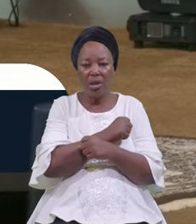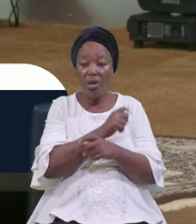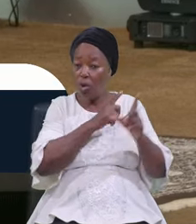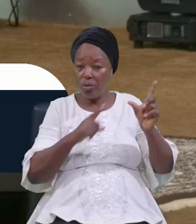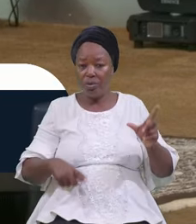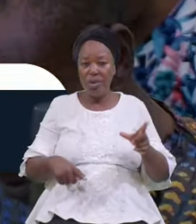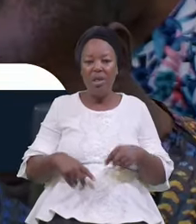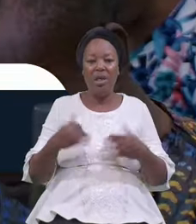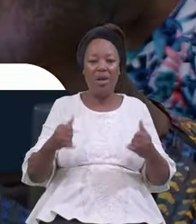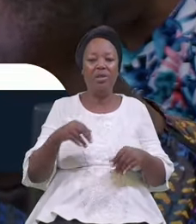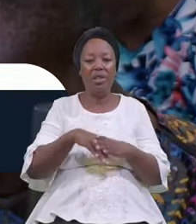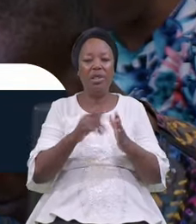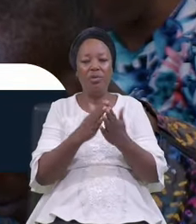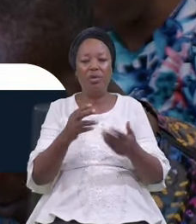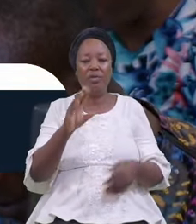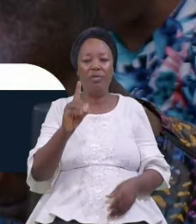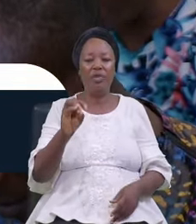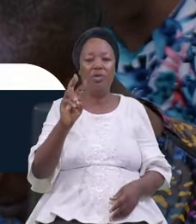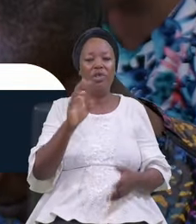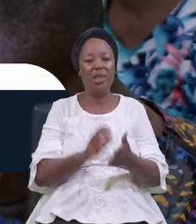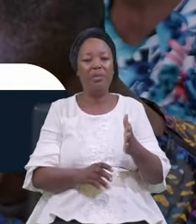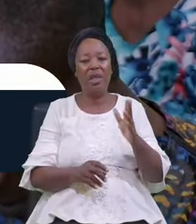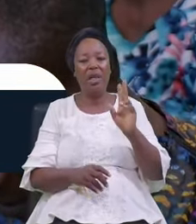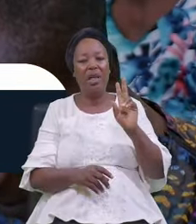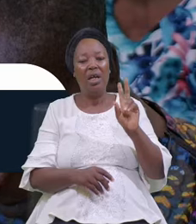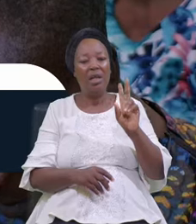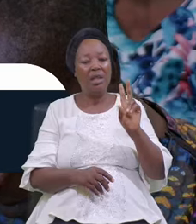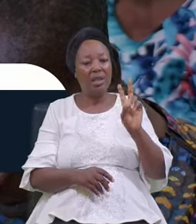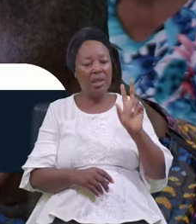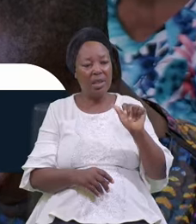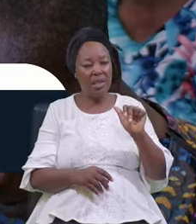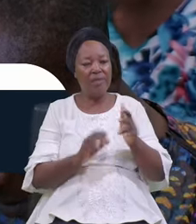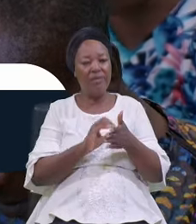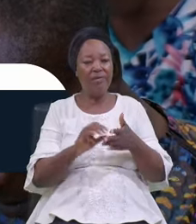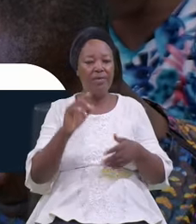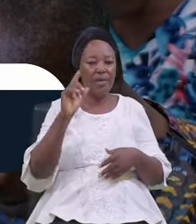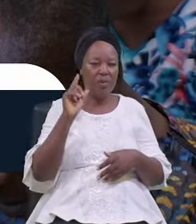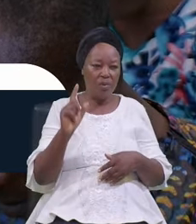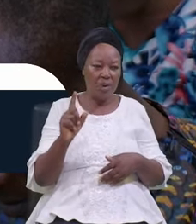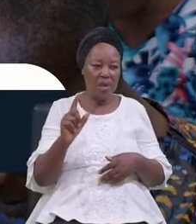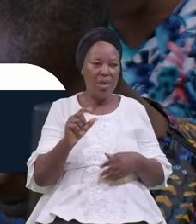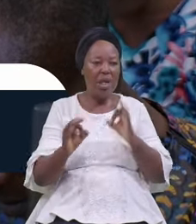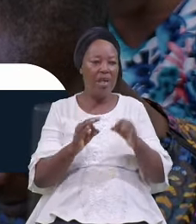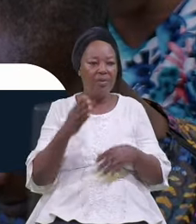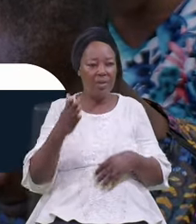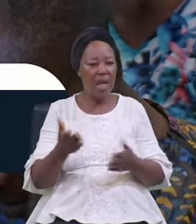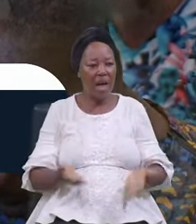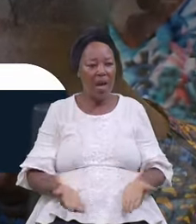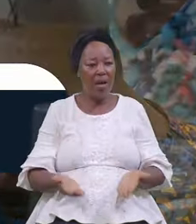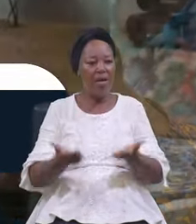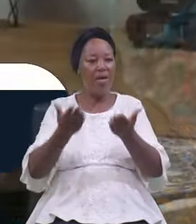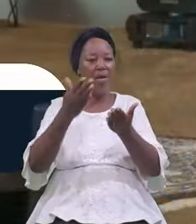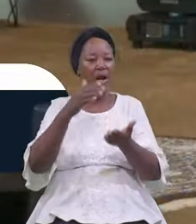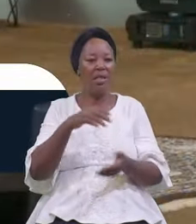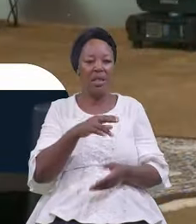verse 1. It says, if there arise among you a prophet or a dreamer of